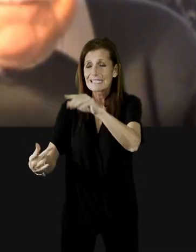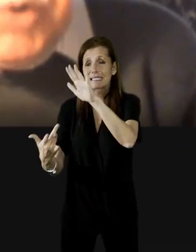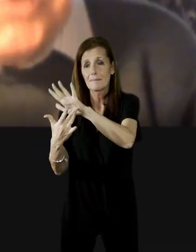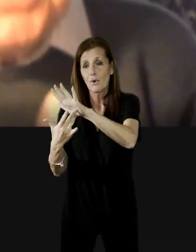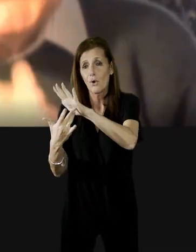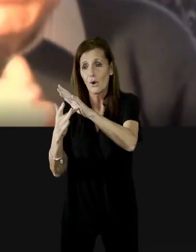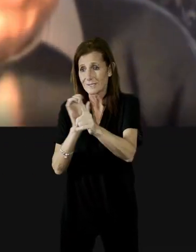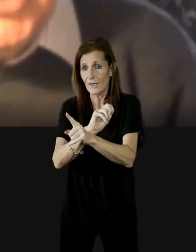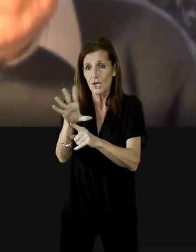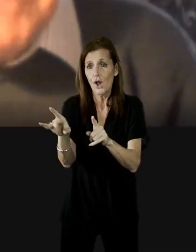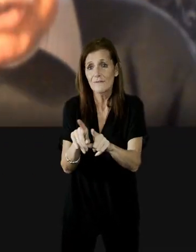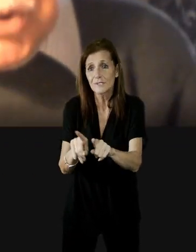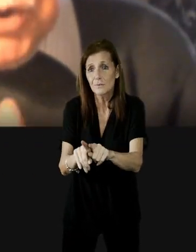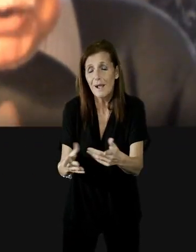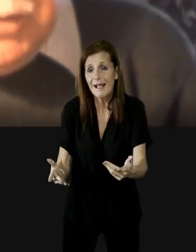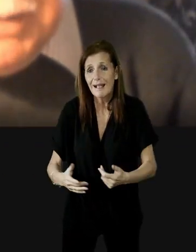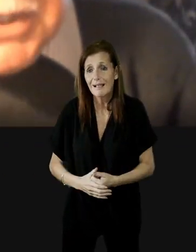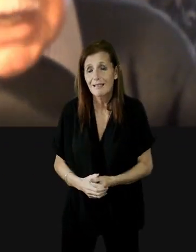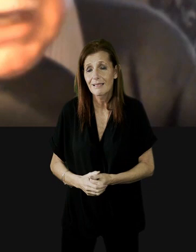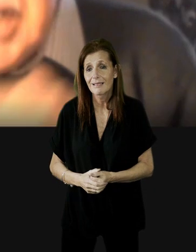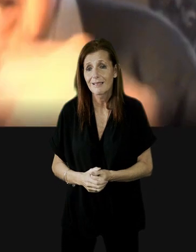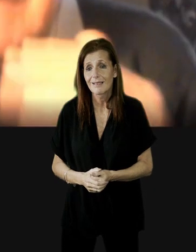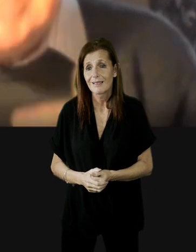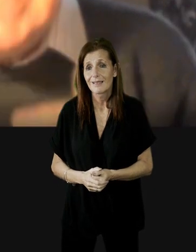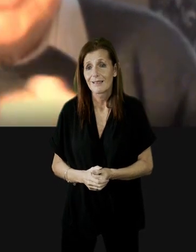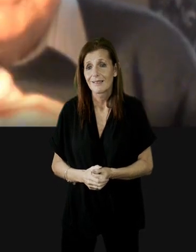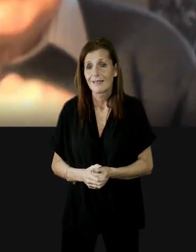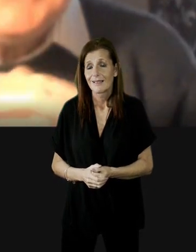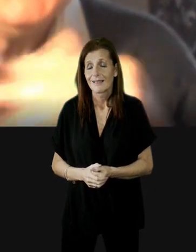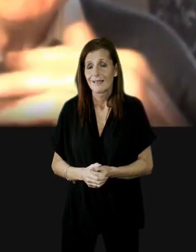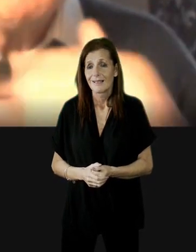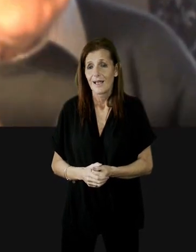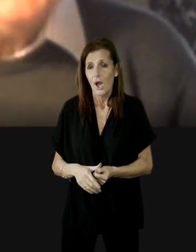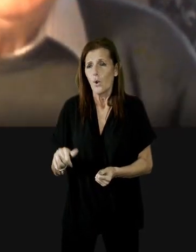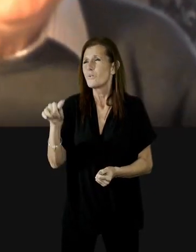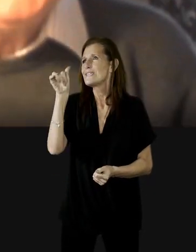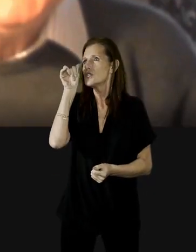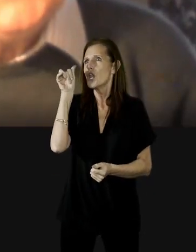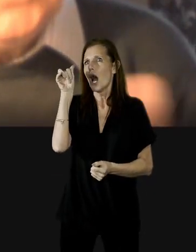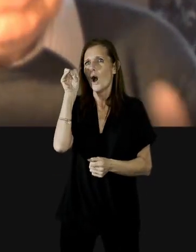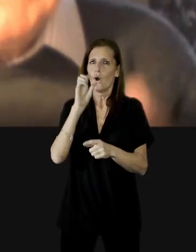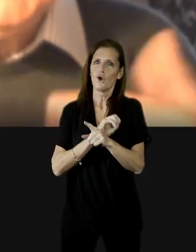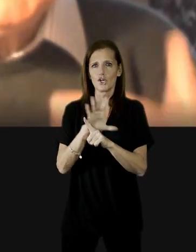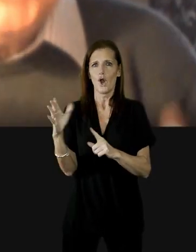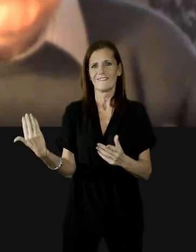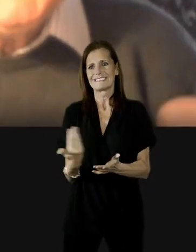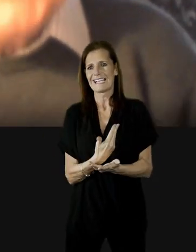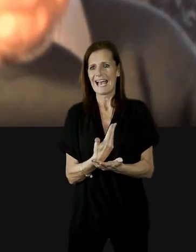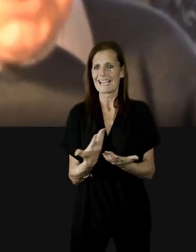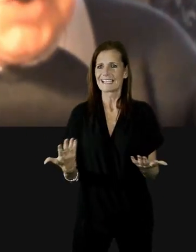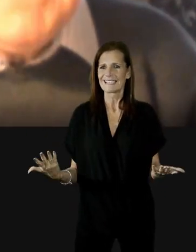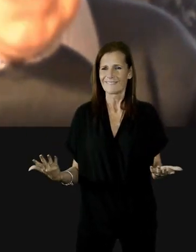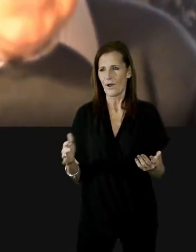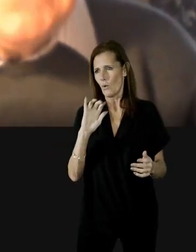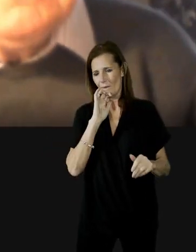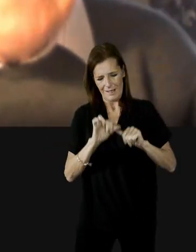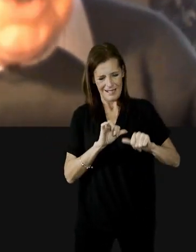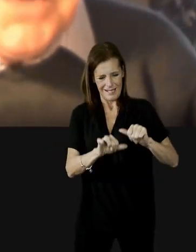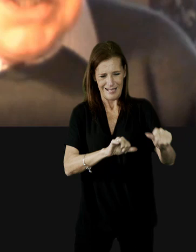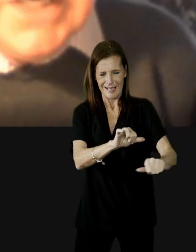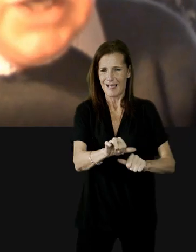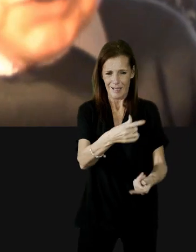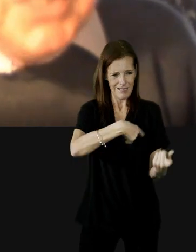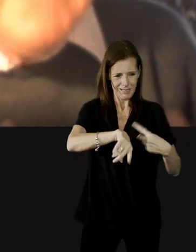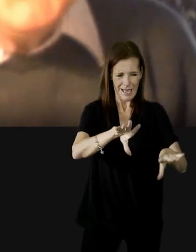as important as the COVID precautions that were being taken. It's almost taken as read that businesses will be COVID secure and will follow